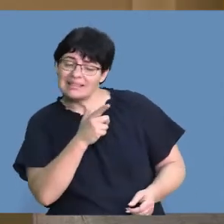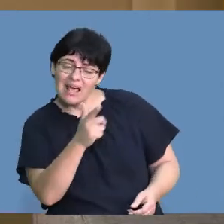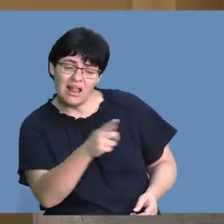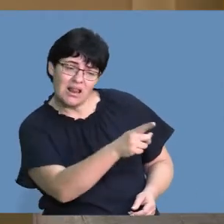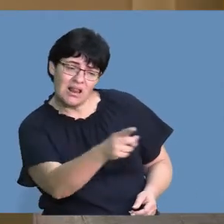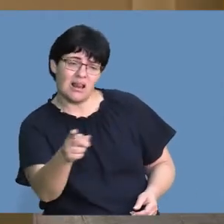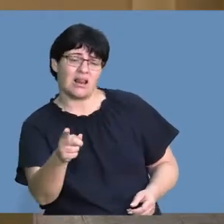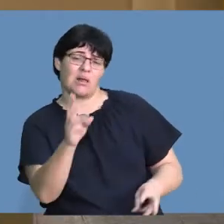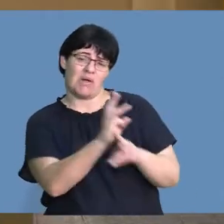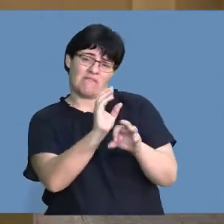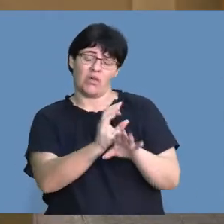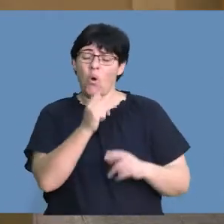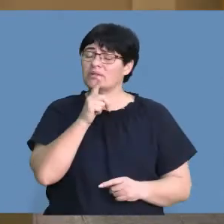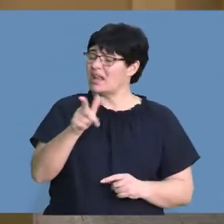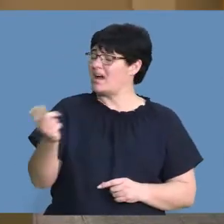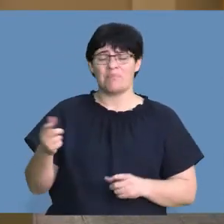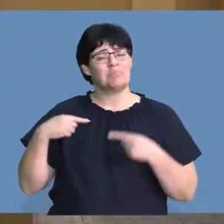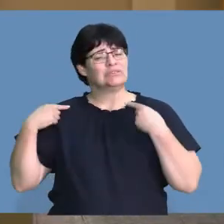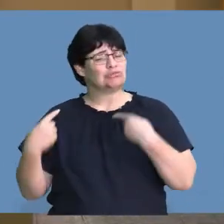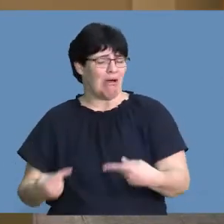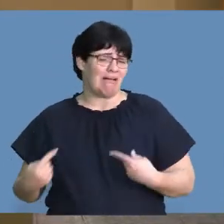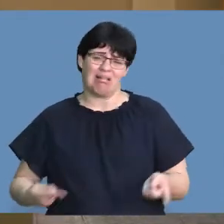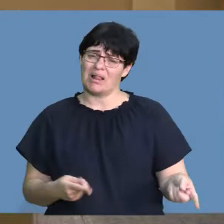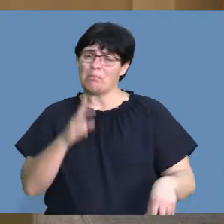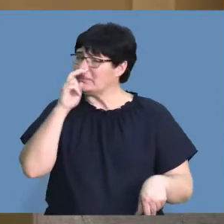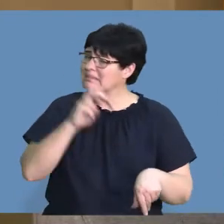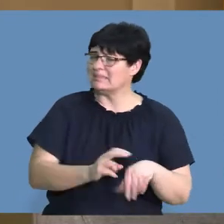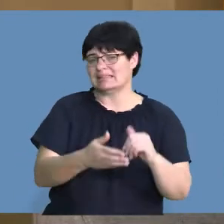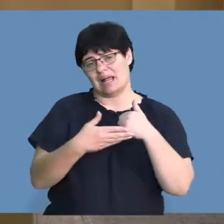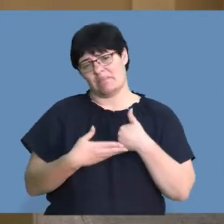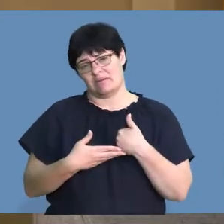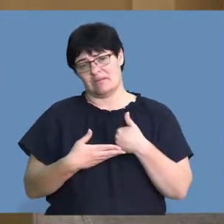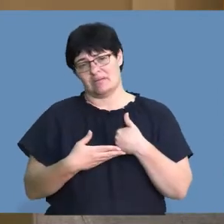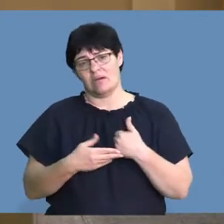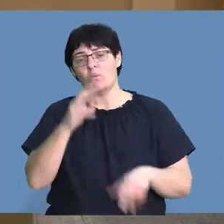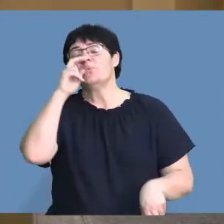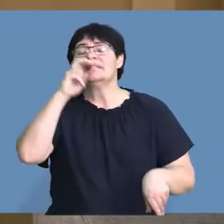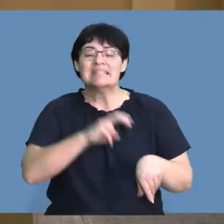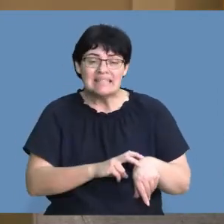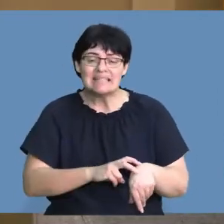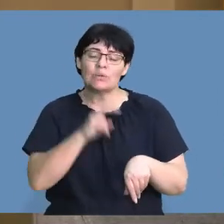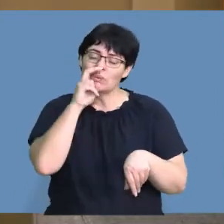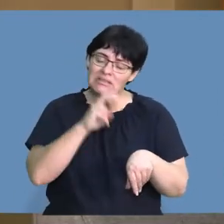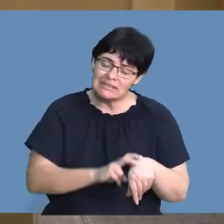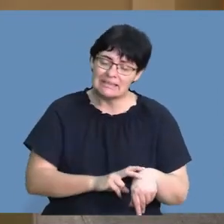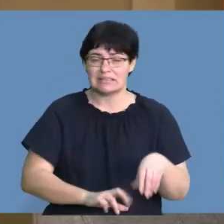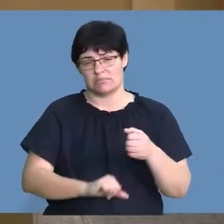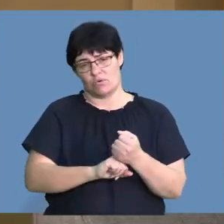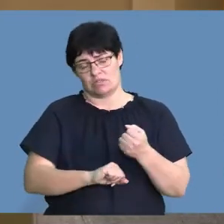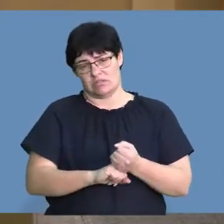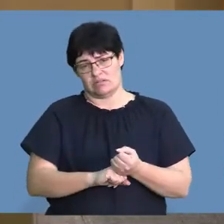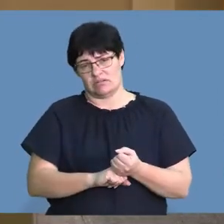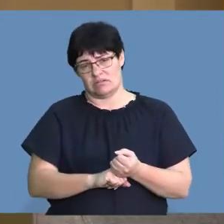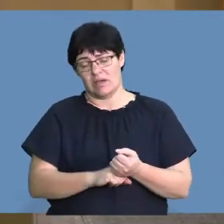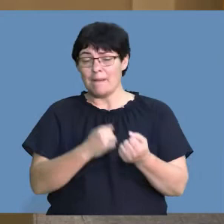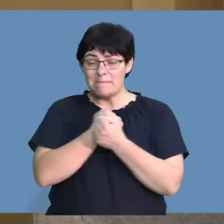speak to those who are above us or speak to somebody else and say, I'm struggling in this area, I really need help. We need support. So parents, please,